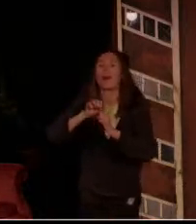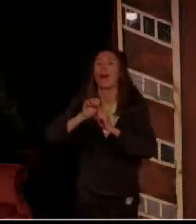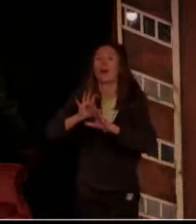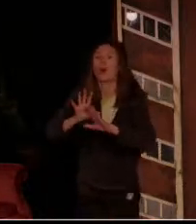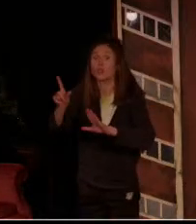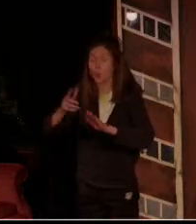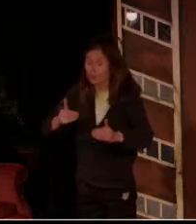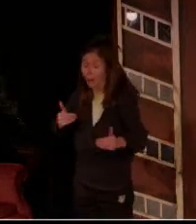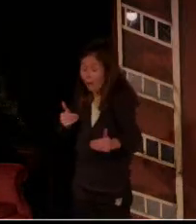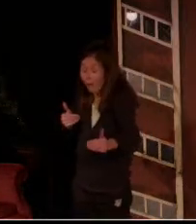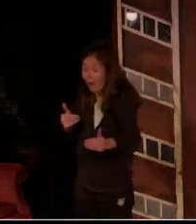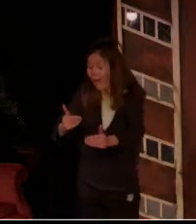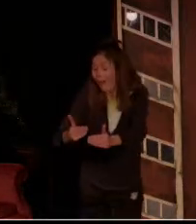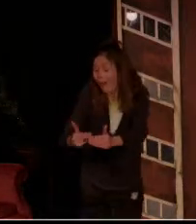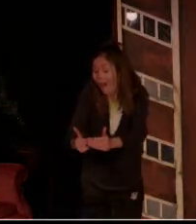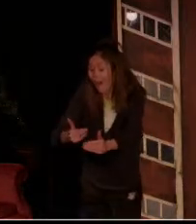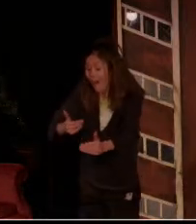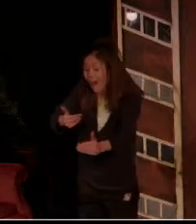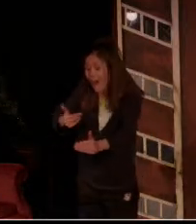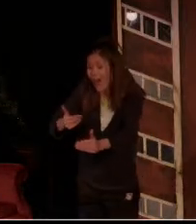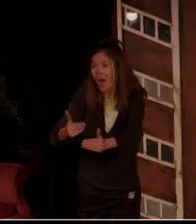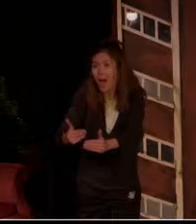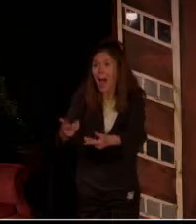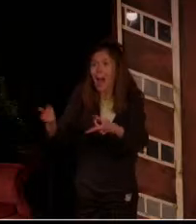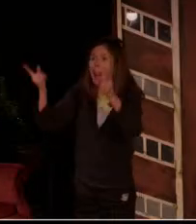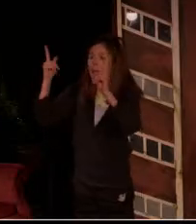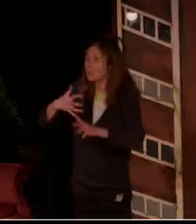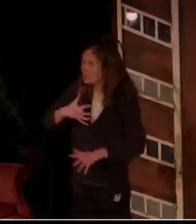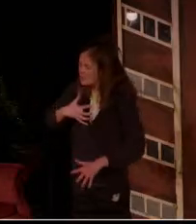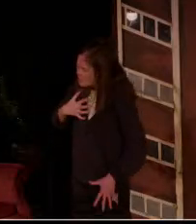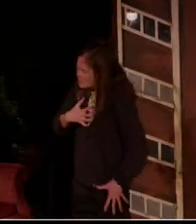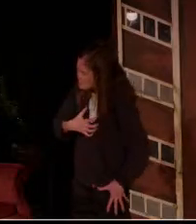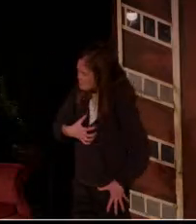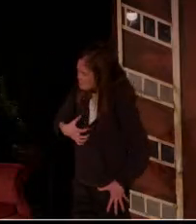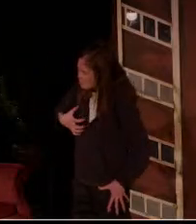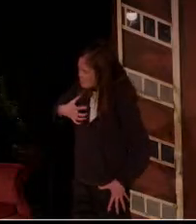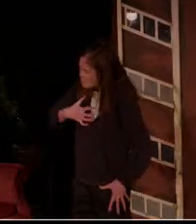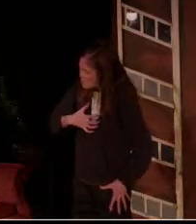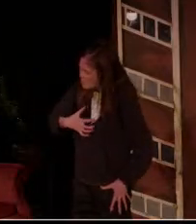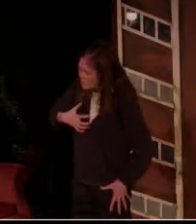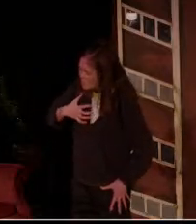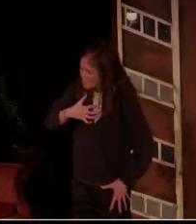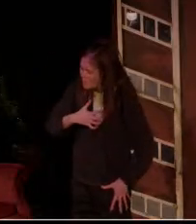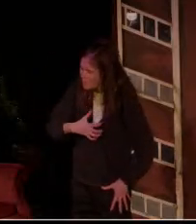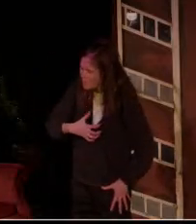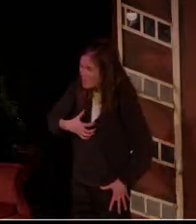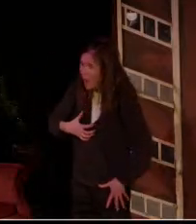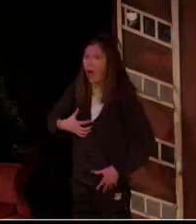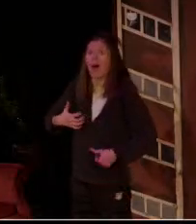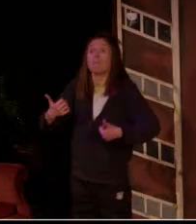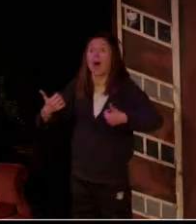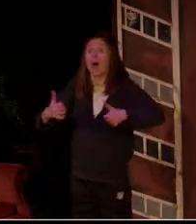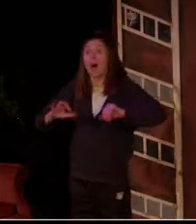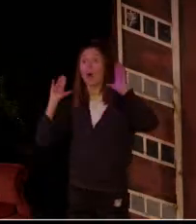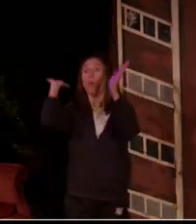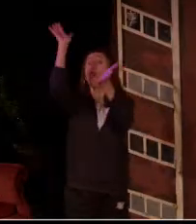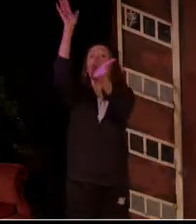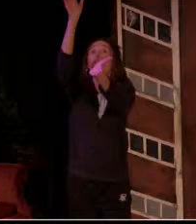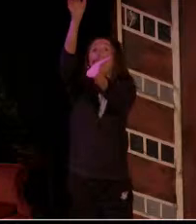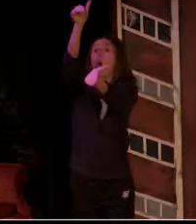we are here in fair Bohemia, and remember well the son of Polixenes,